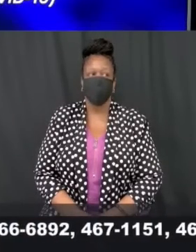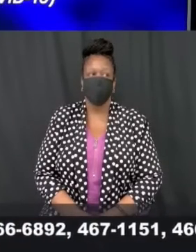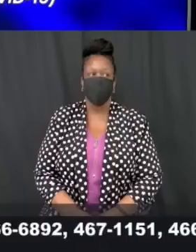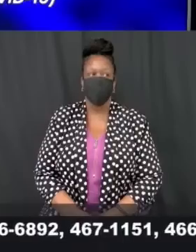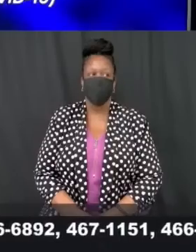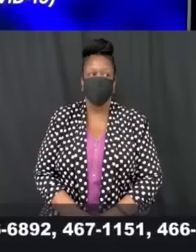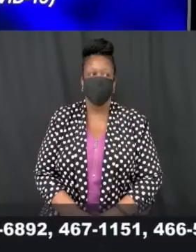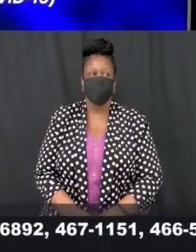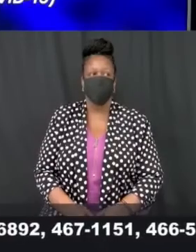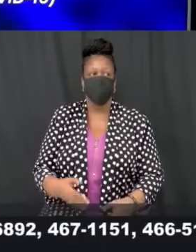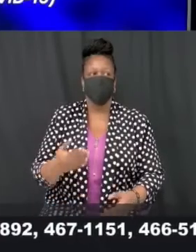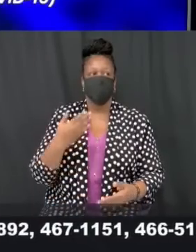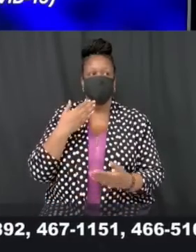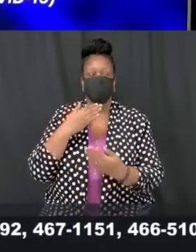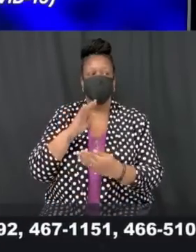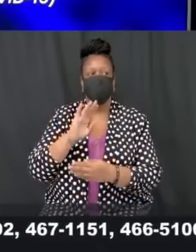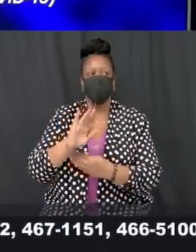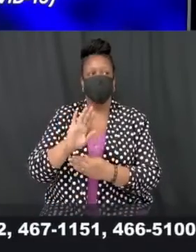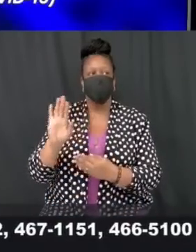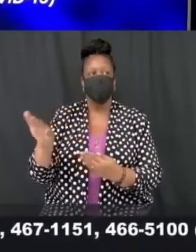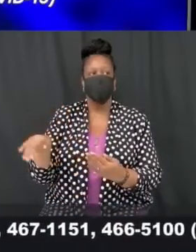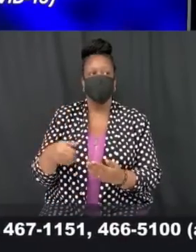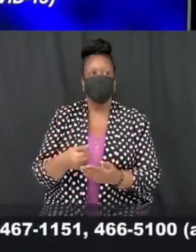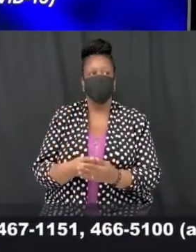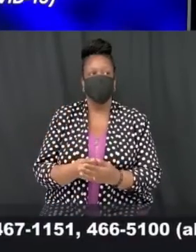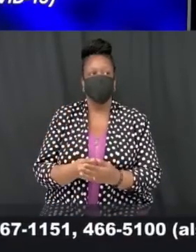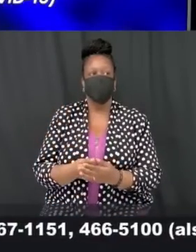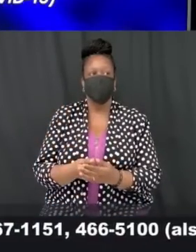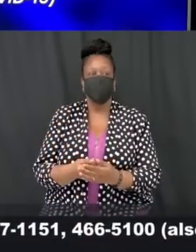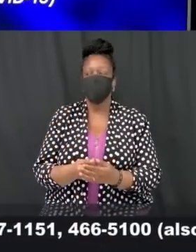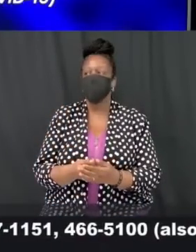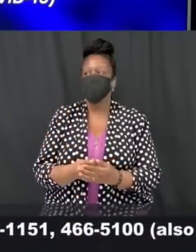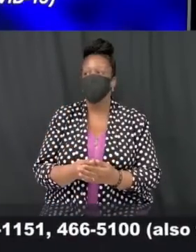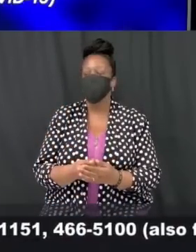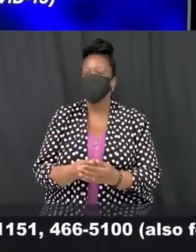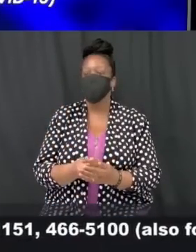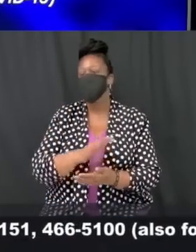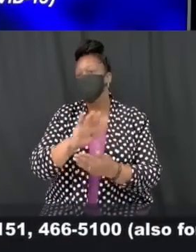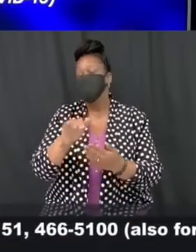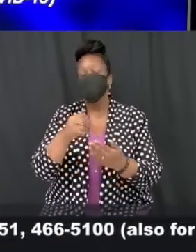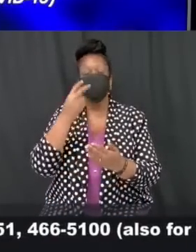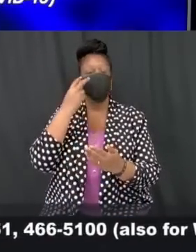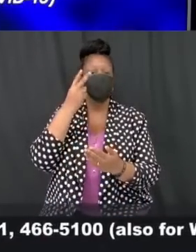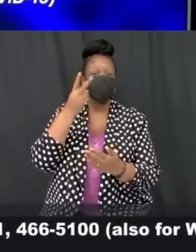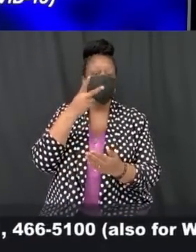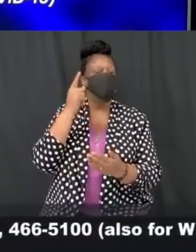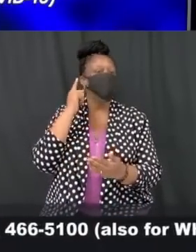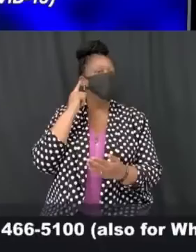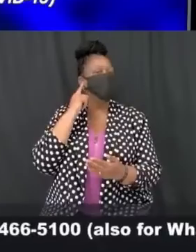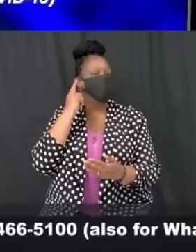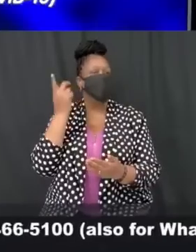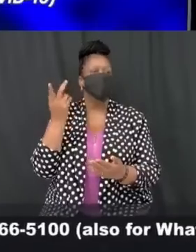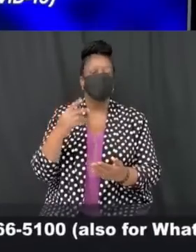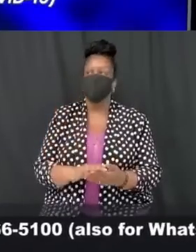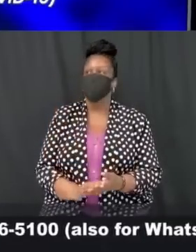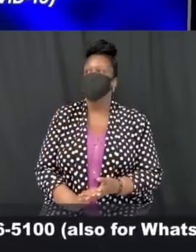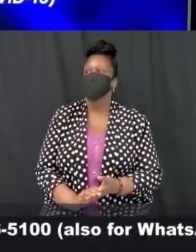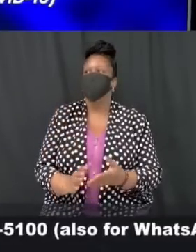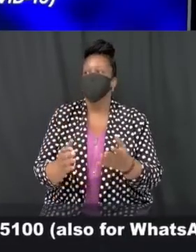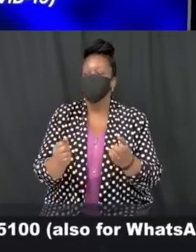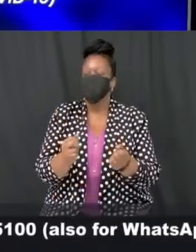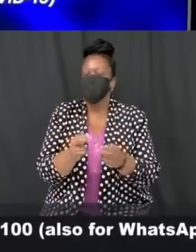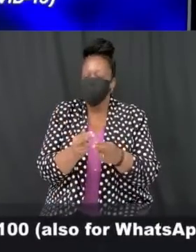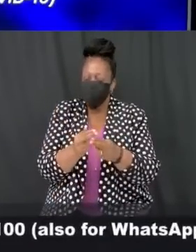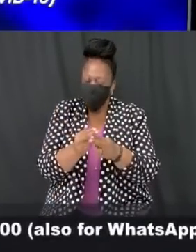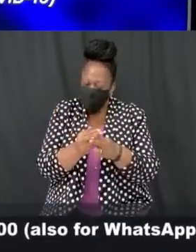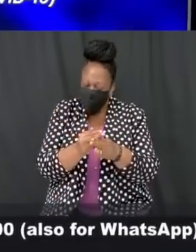Good afternoon, all, and thank you, Mr. Williams. To our viewing and listening audience, I will try to be as brief as possible